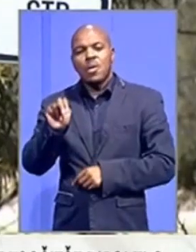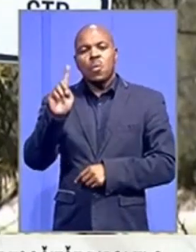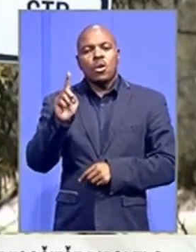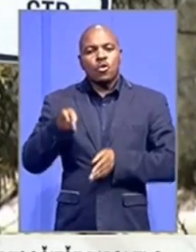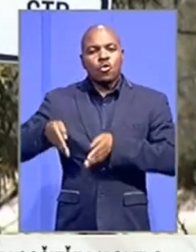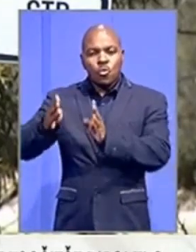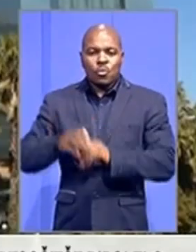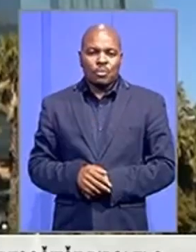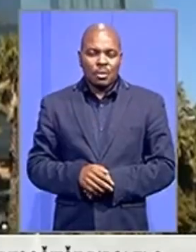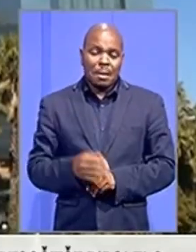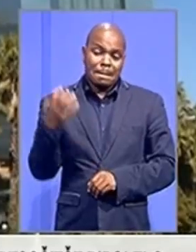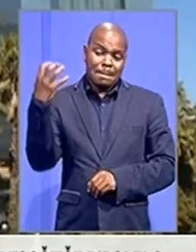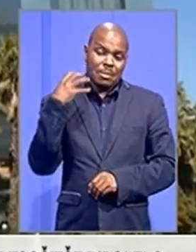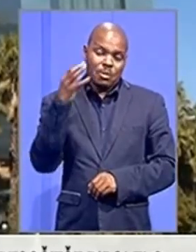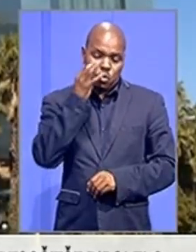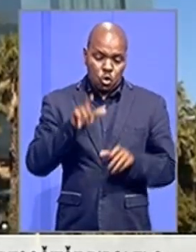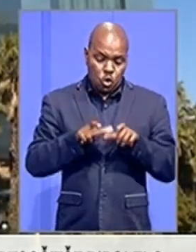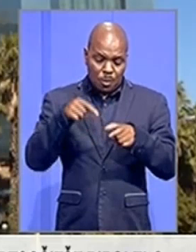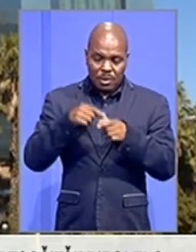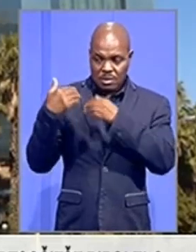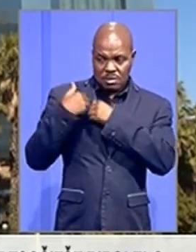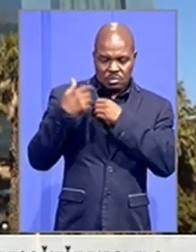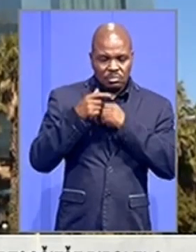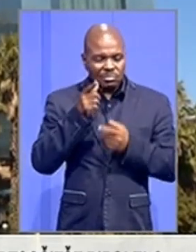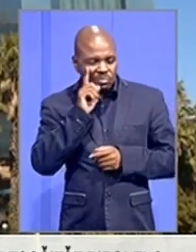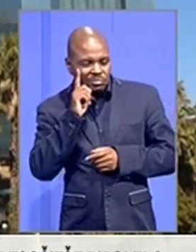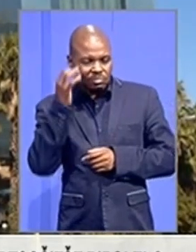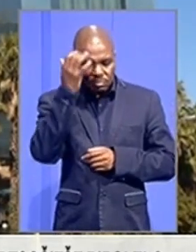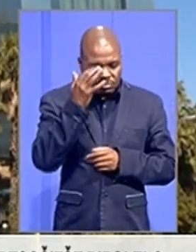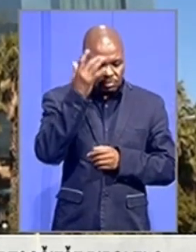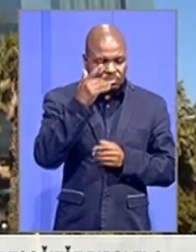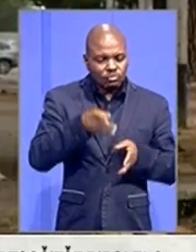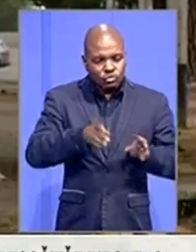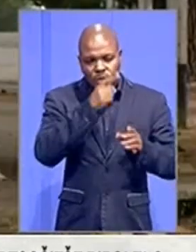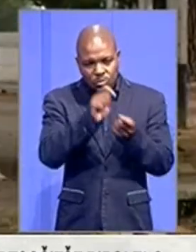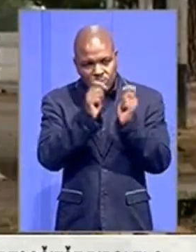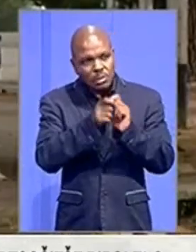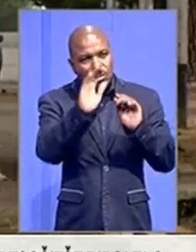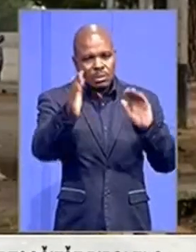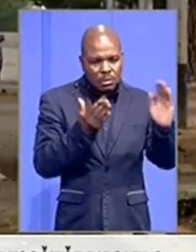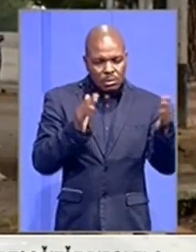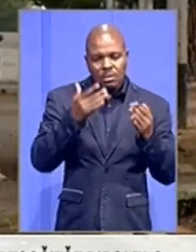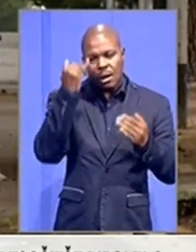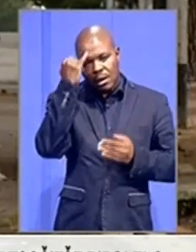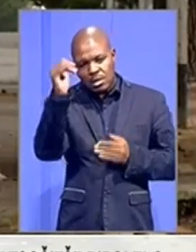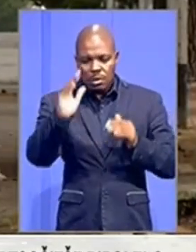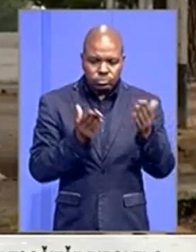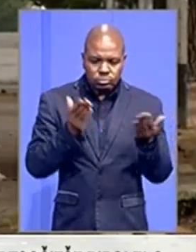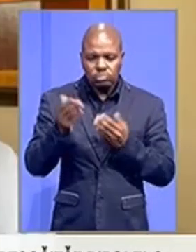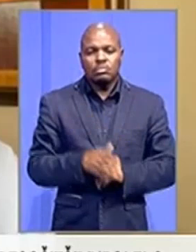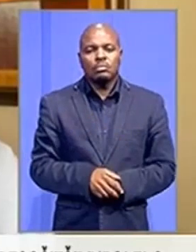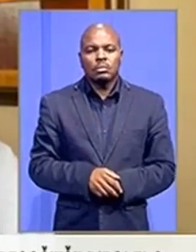Masipala o re komiti yeo e shetsane go le merero e ya go reiwa leswa ga mebila e amogela dikakanyo. Selemo se